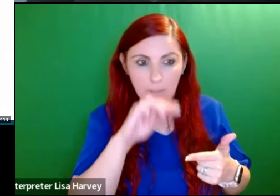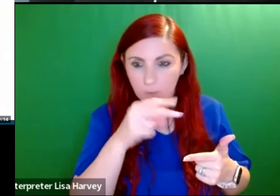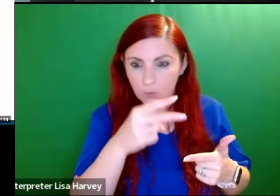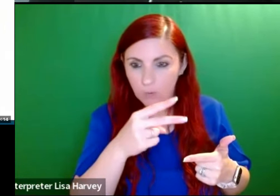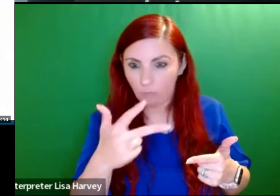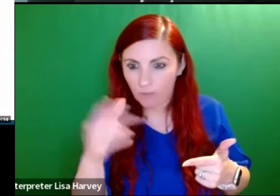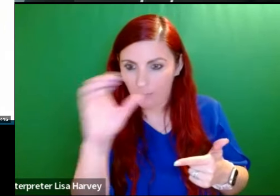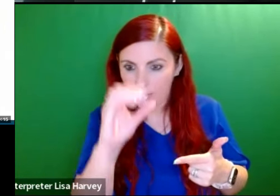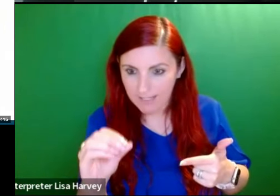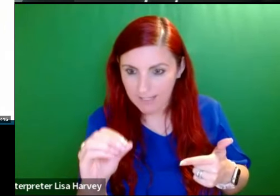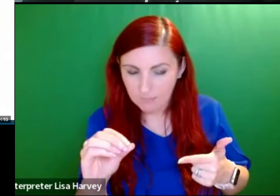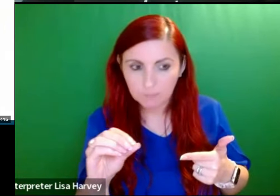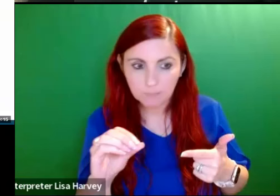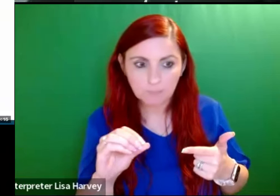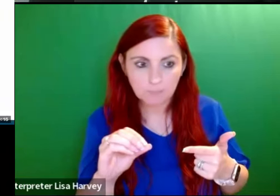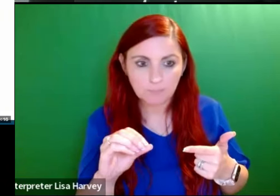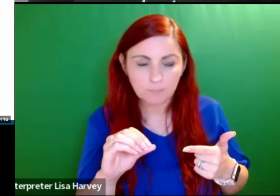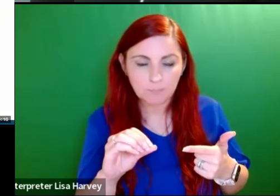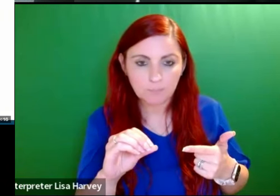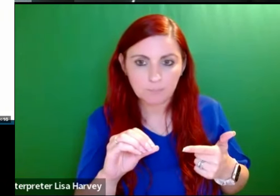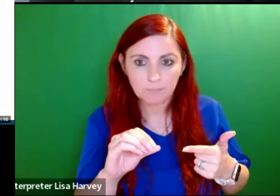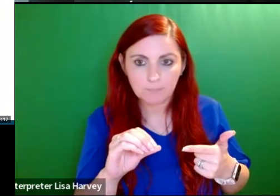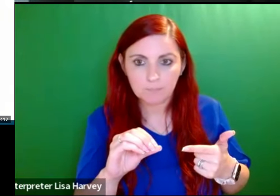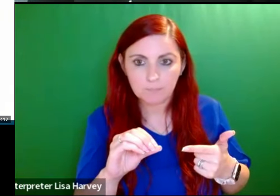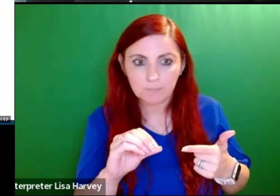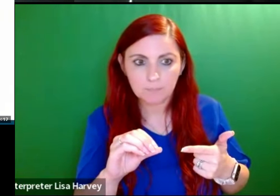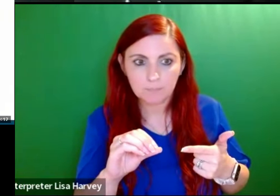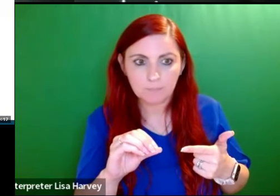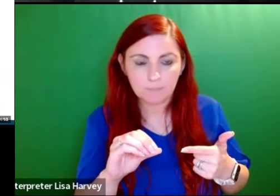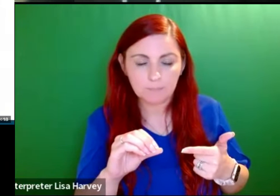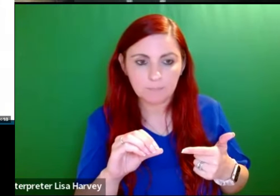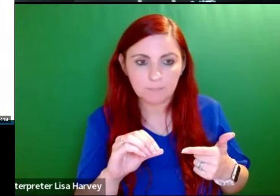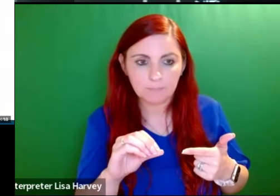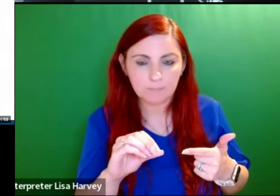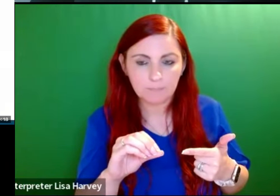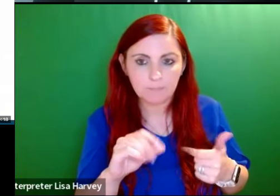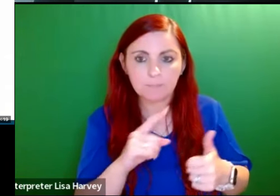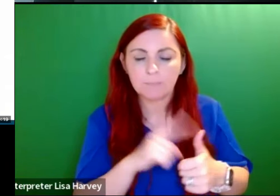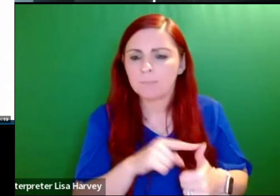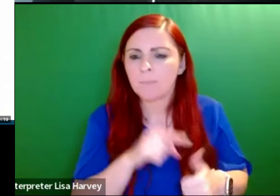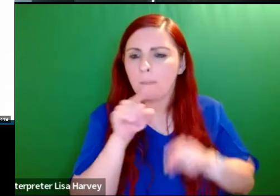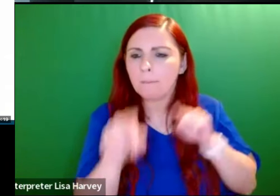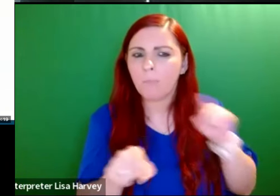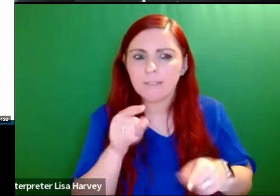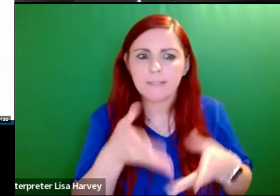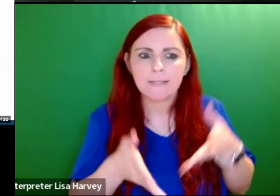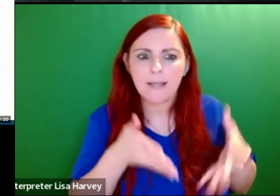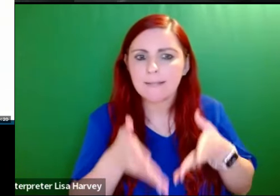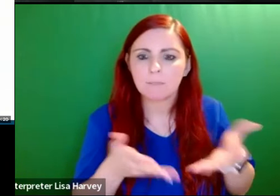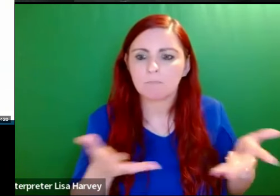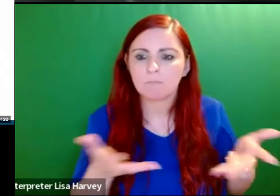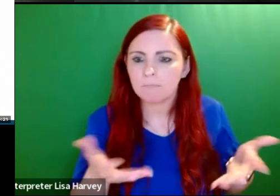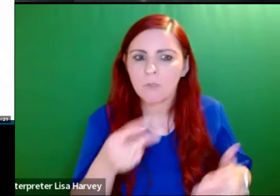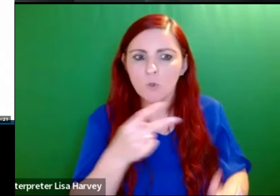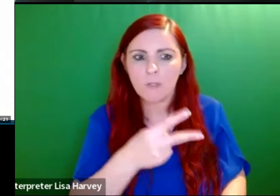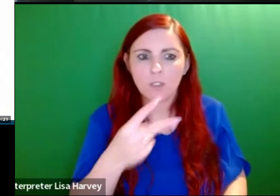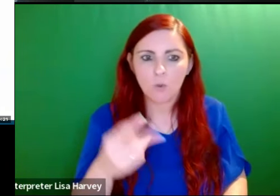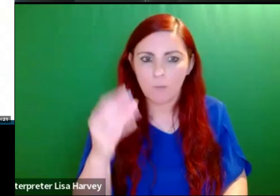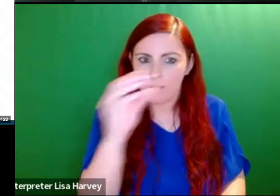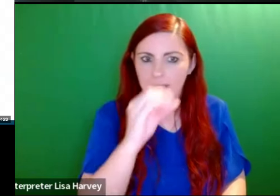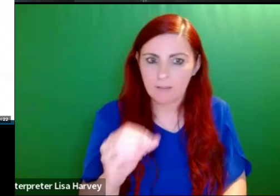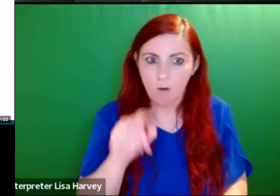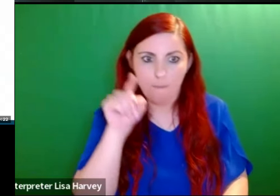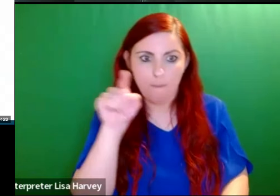data set. And I'll talk about them in a second, actually. So pointing signs, 22% are